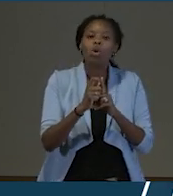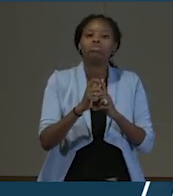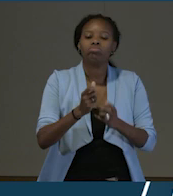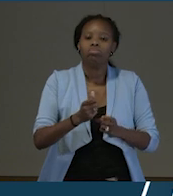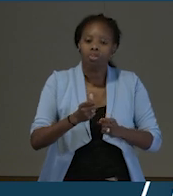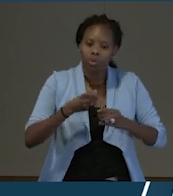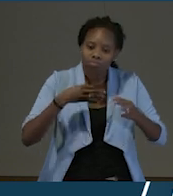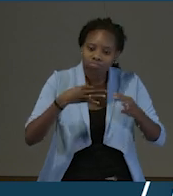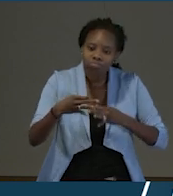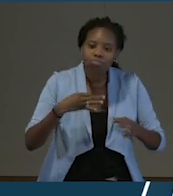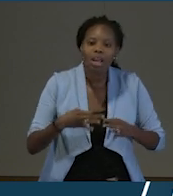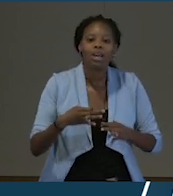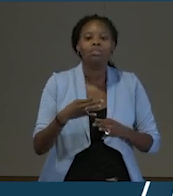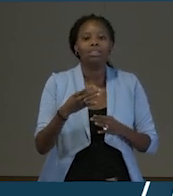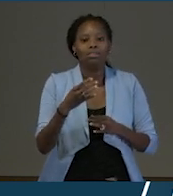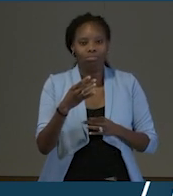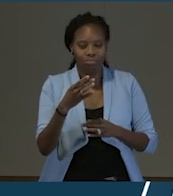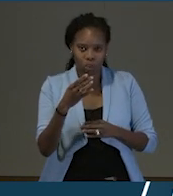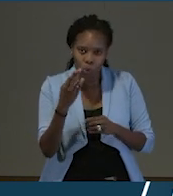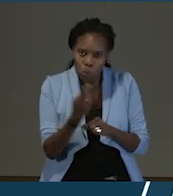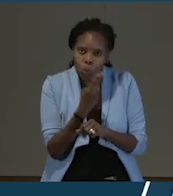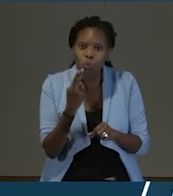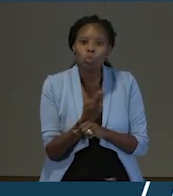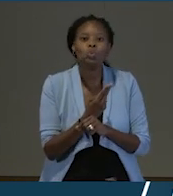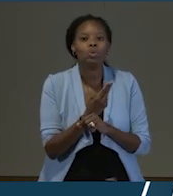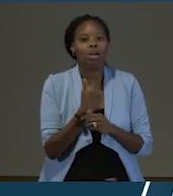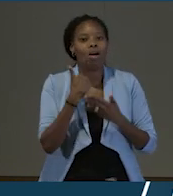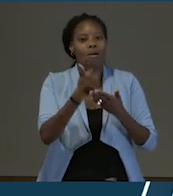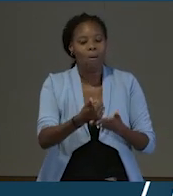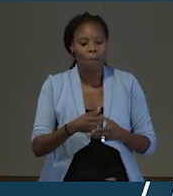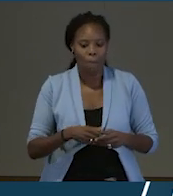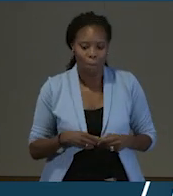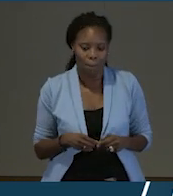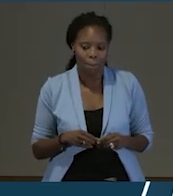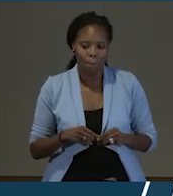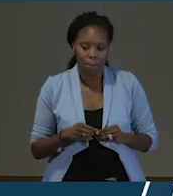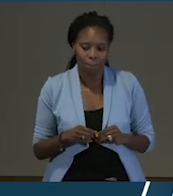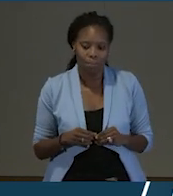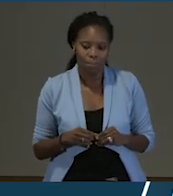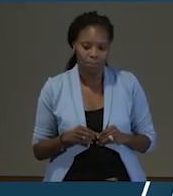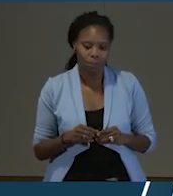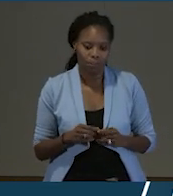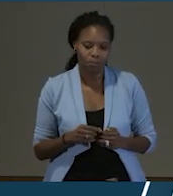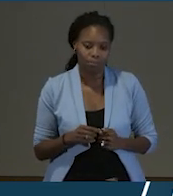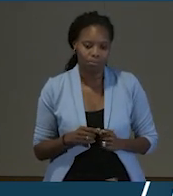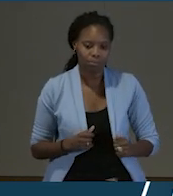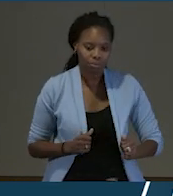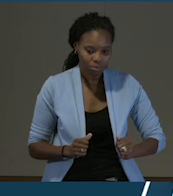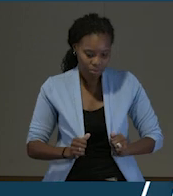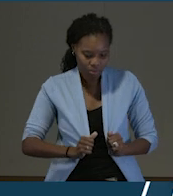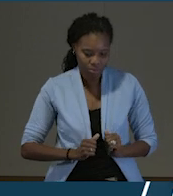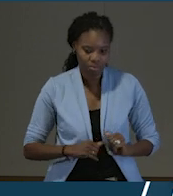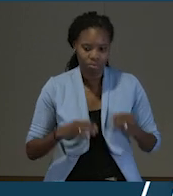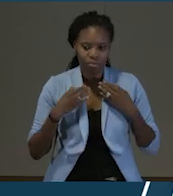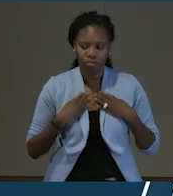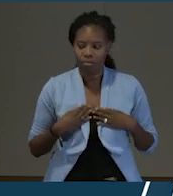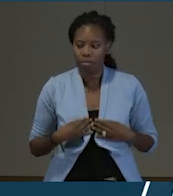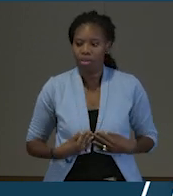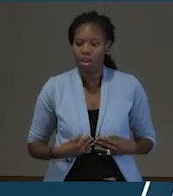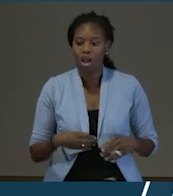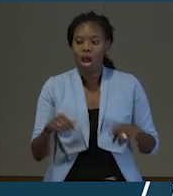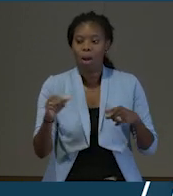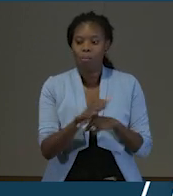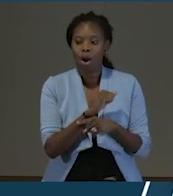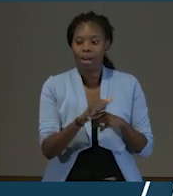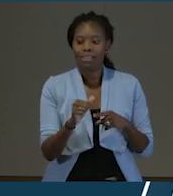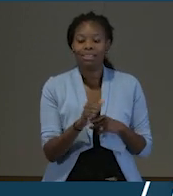and bring putting a language to it. So practice and encourage greetings and